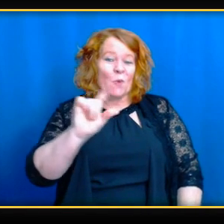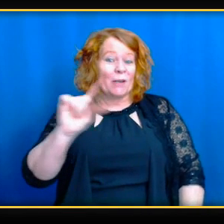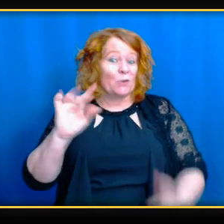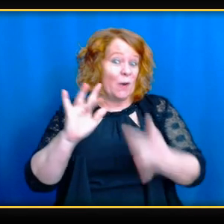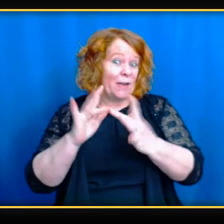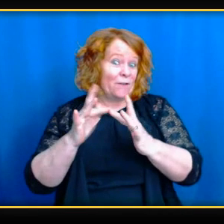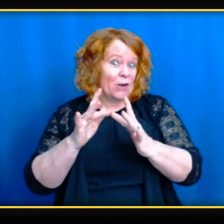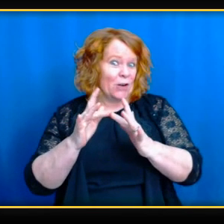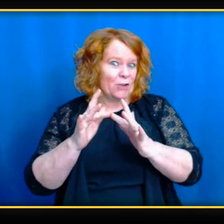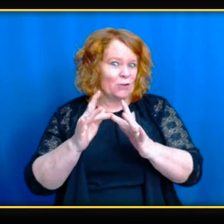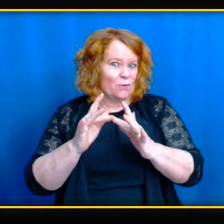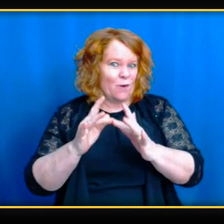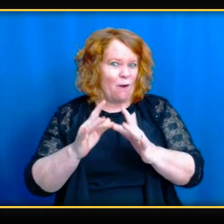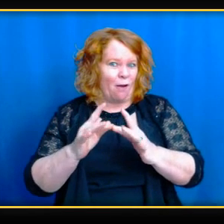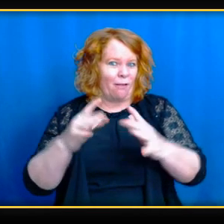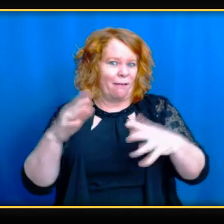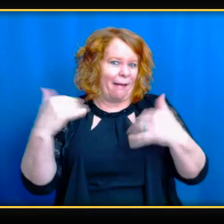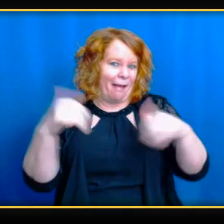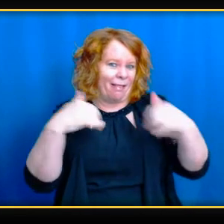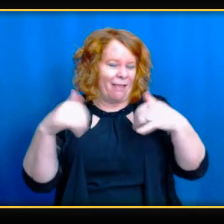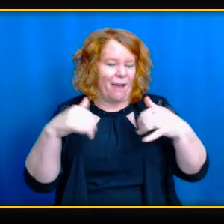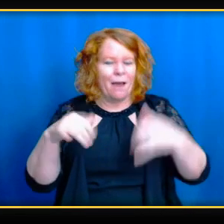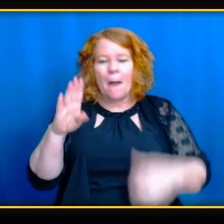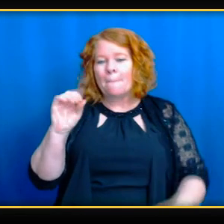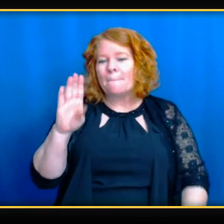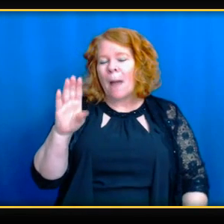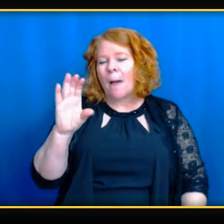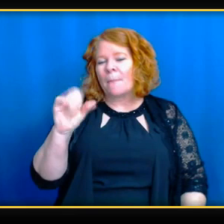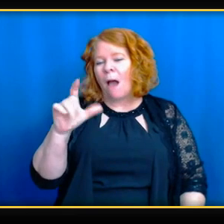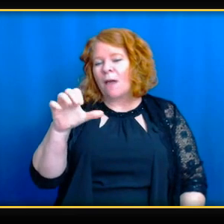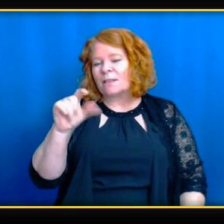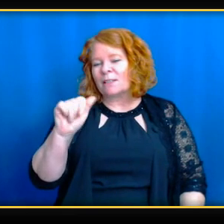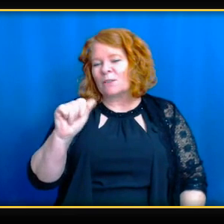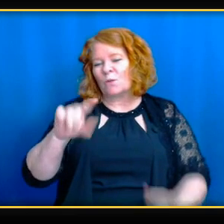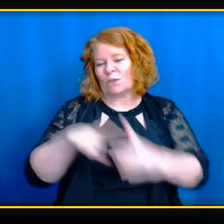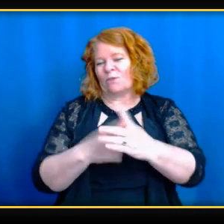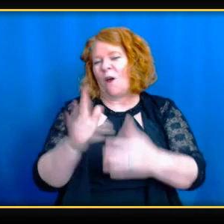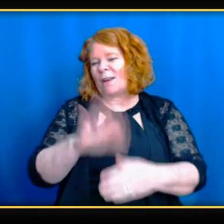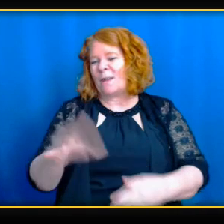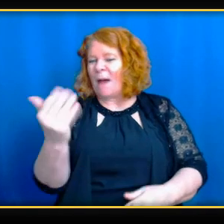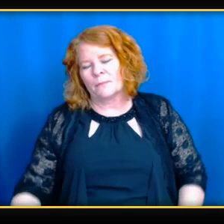starting the program in about 15 minutes. Thank you for joining us.